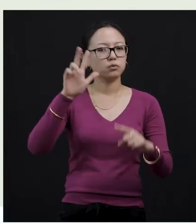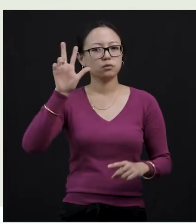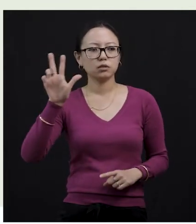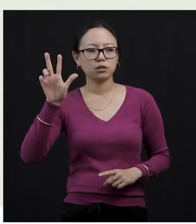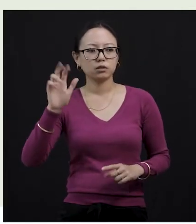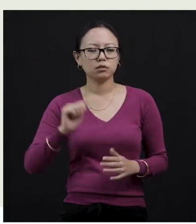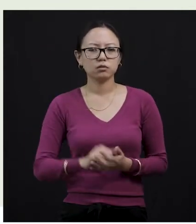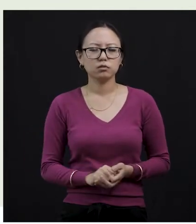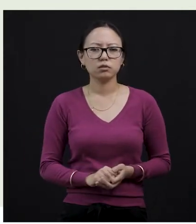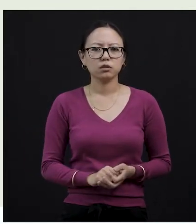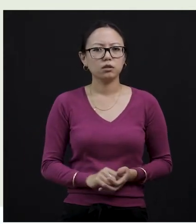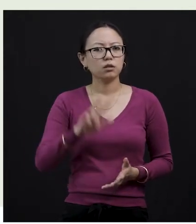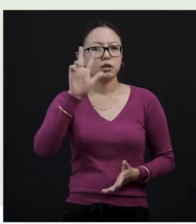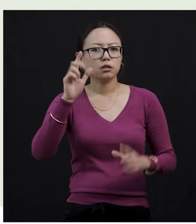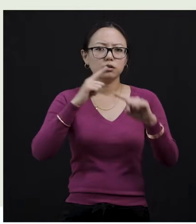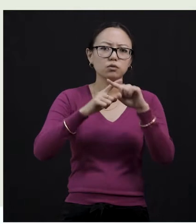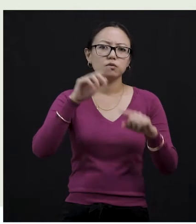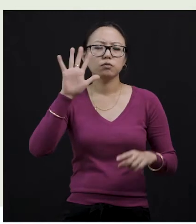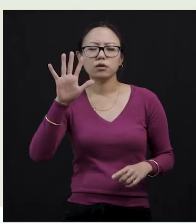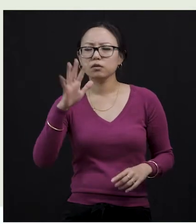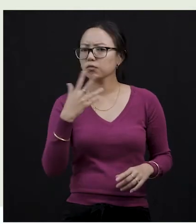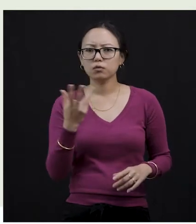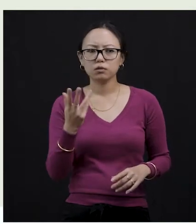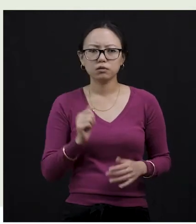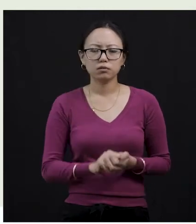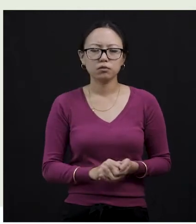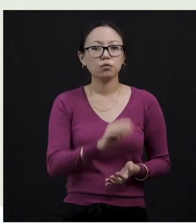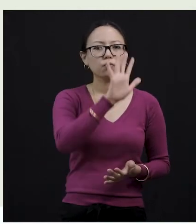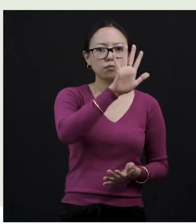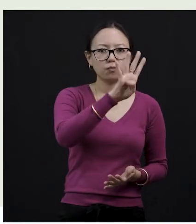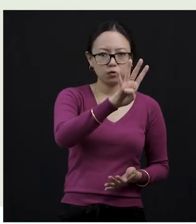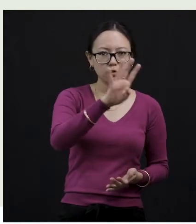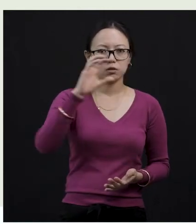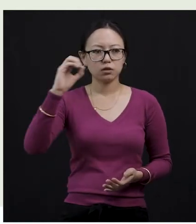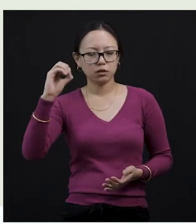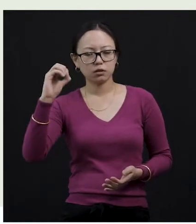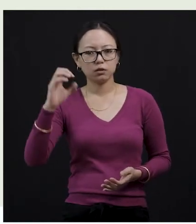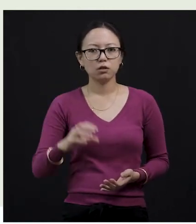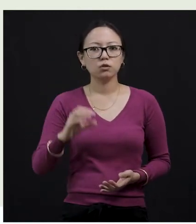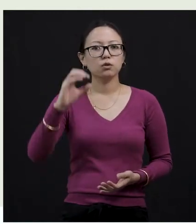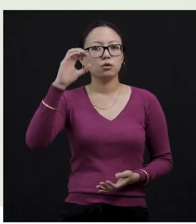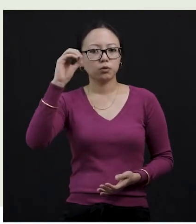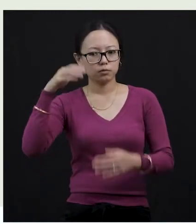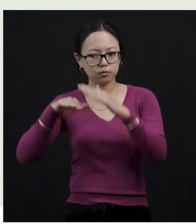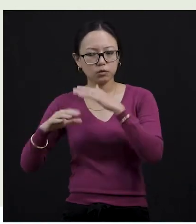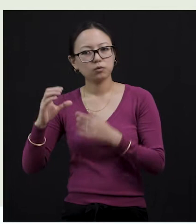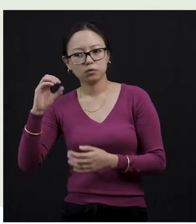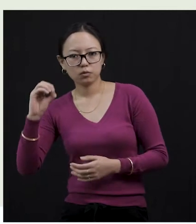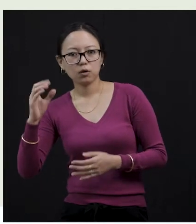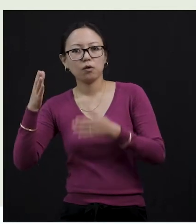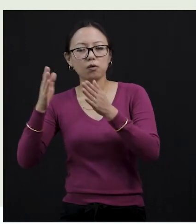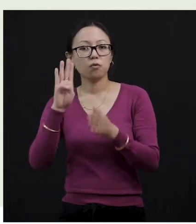is 8 into 5, students? It is 40, right? So 40, you need to put 0 here and you have